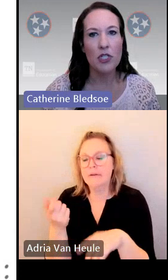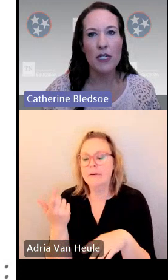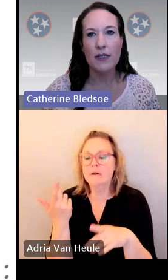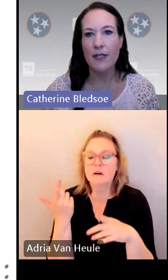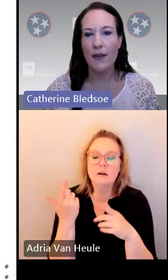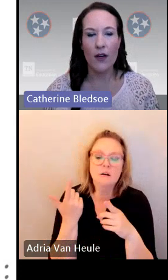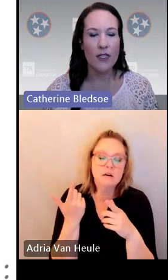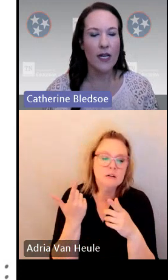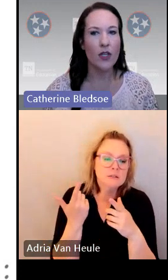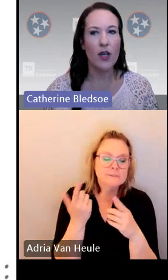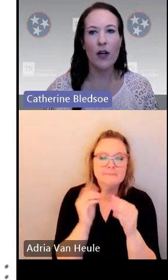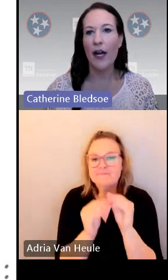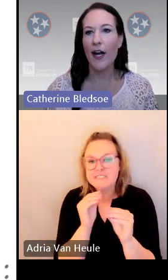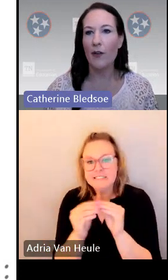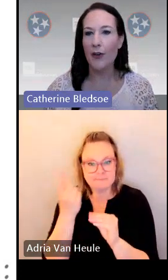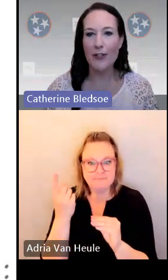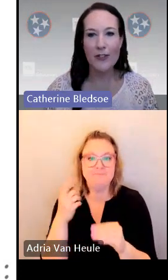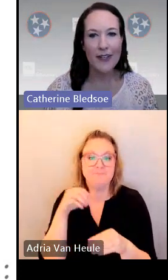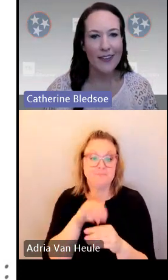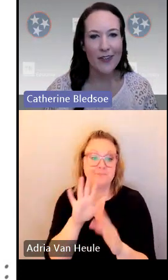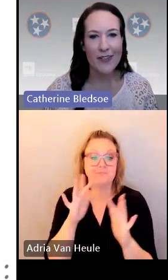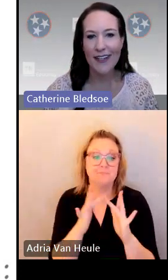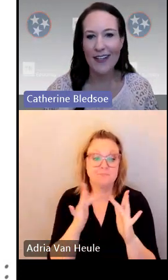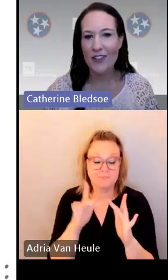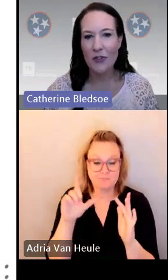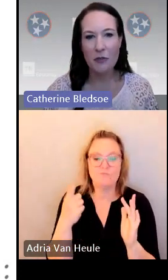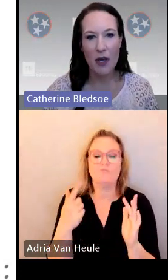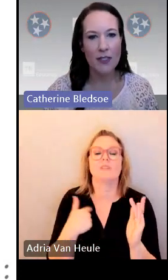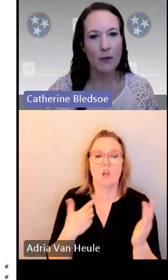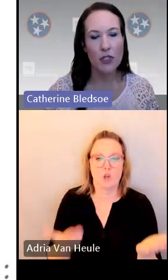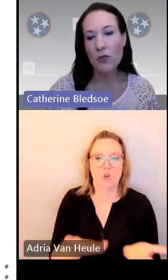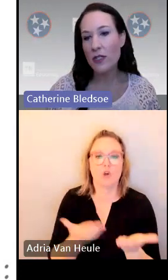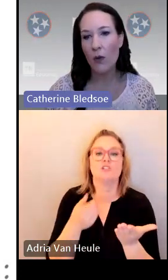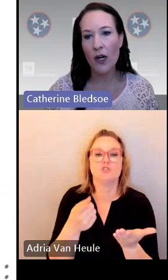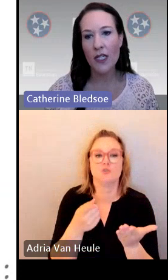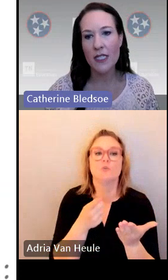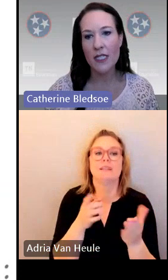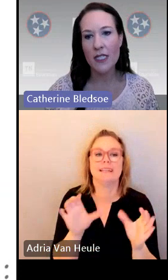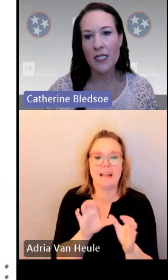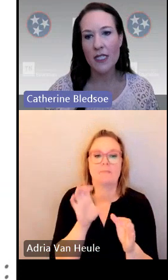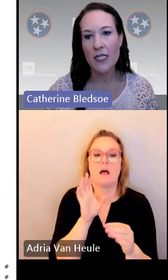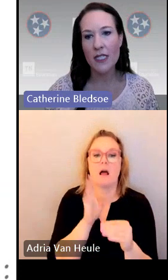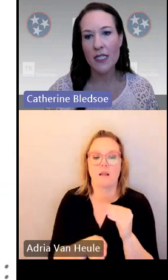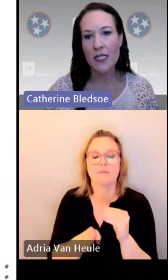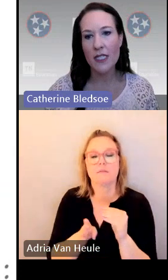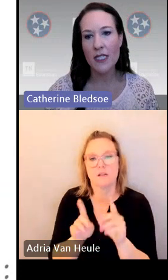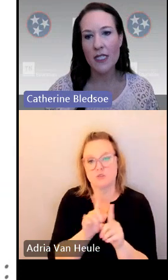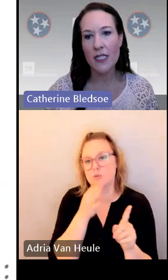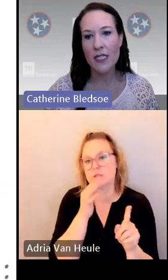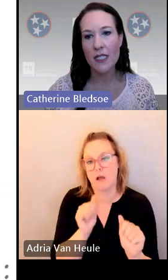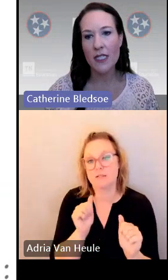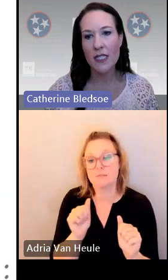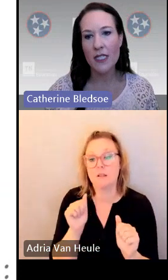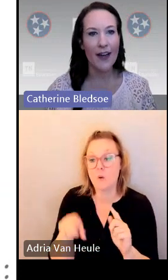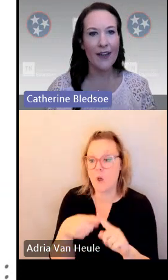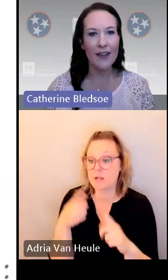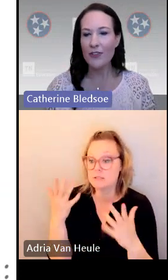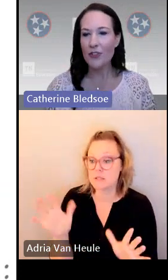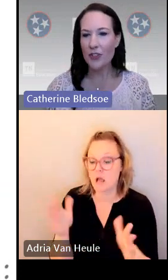the timesheets and the contact log, I would encourage you to get those in as soon as possible. As soon as that work is done, go ahead and just drop those